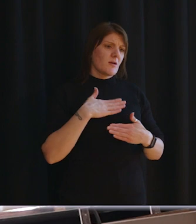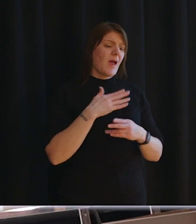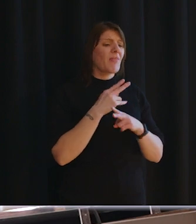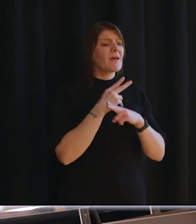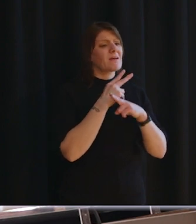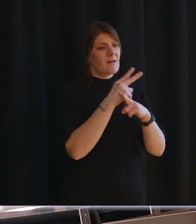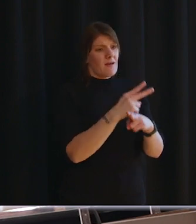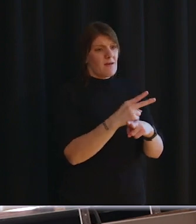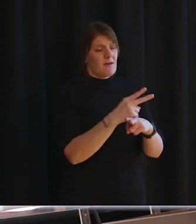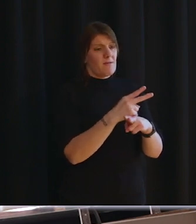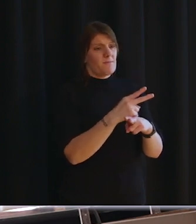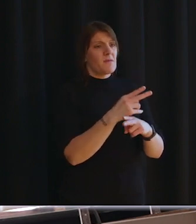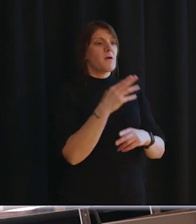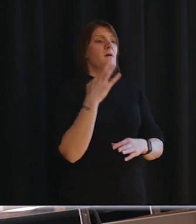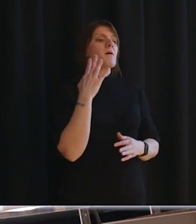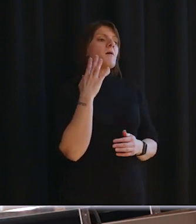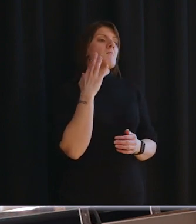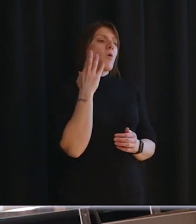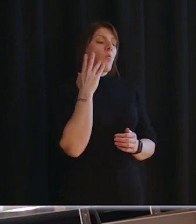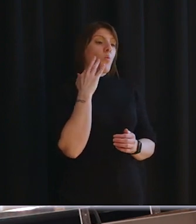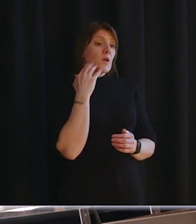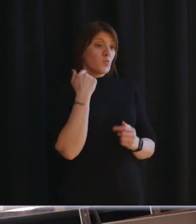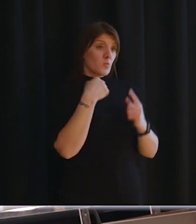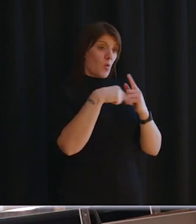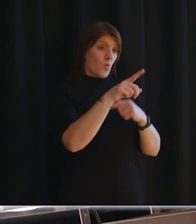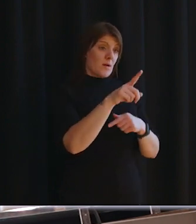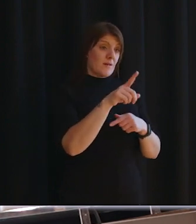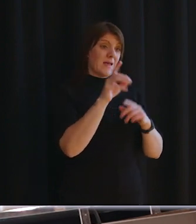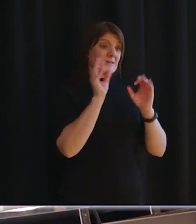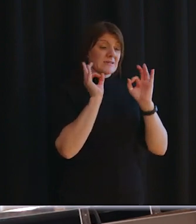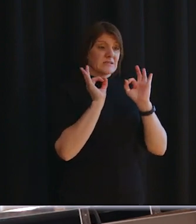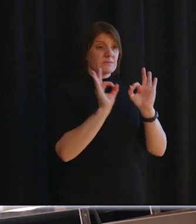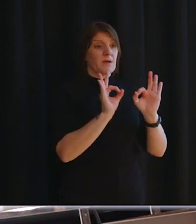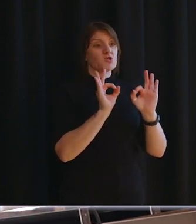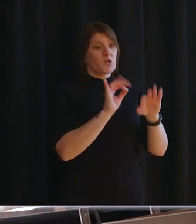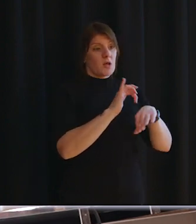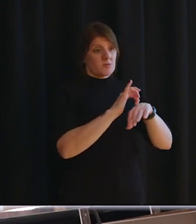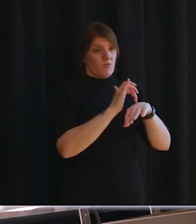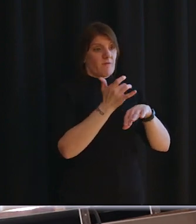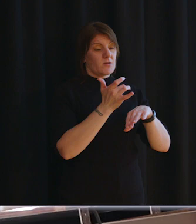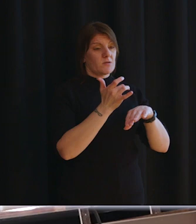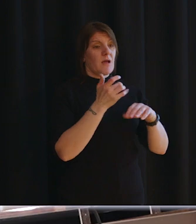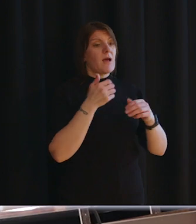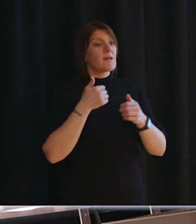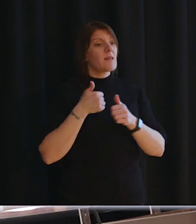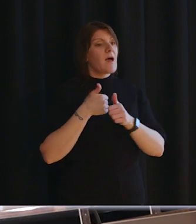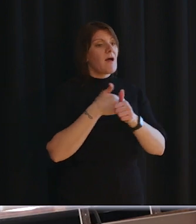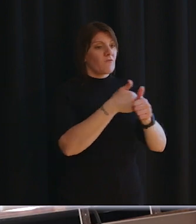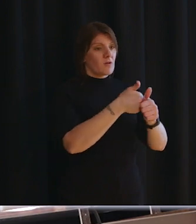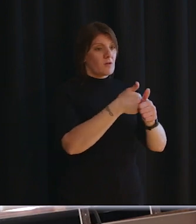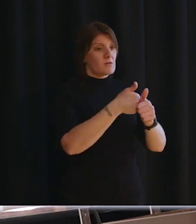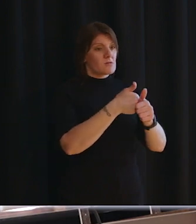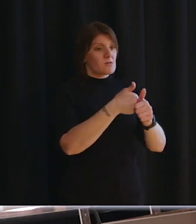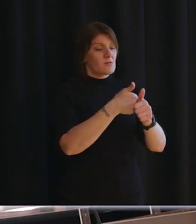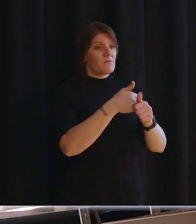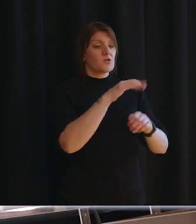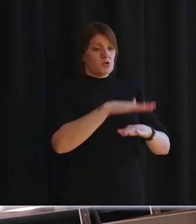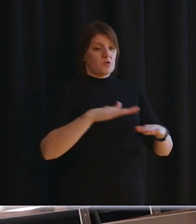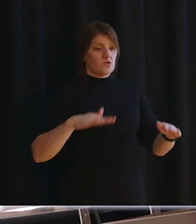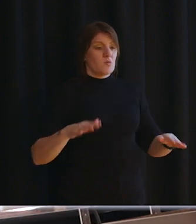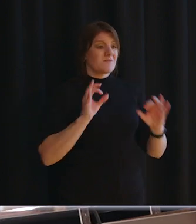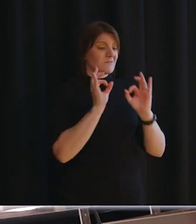When you go in as a specialist for and as an advocate for children with additional